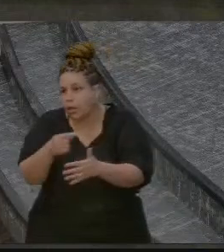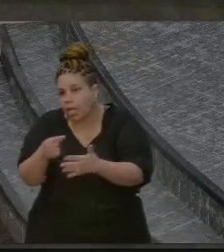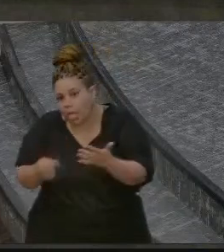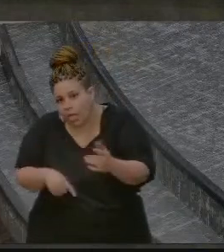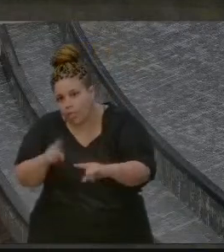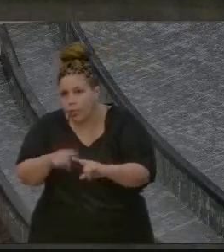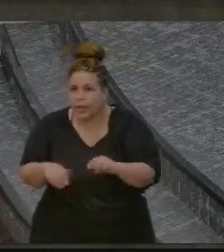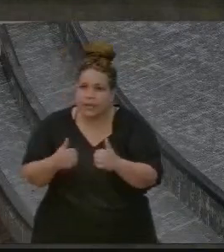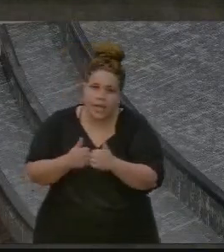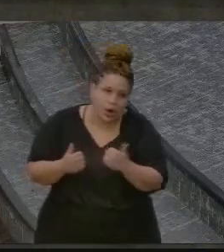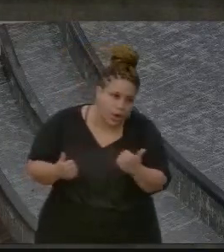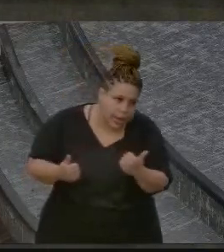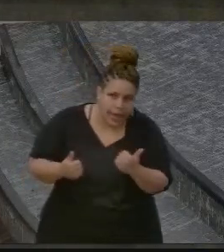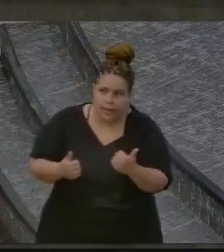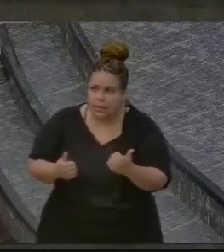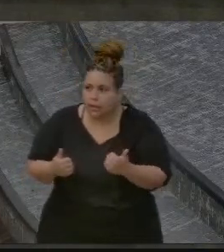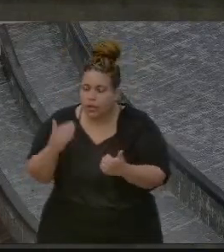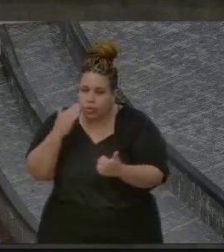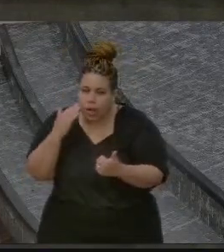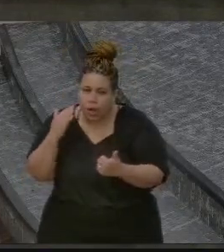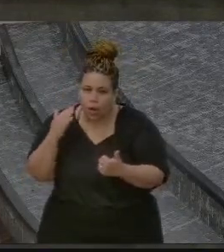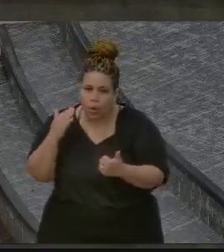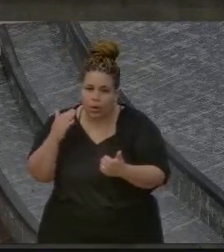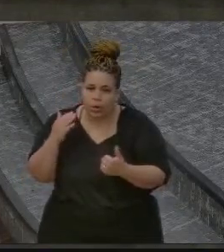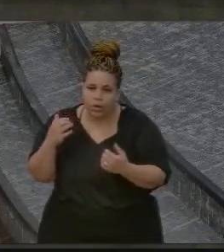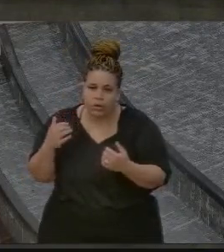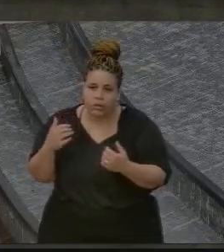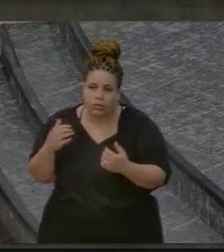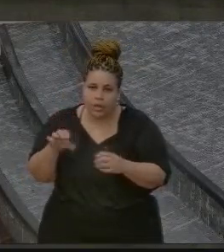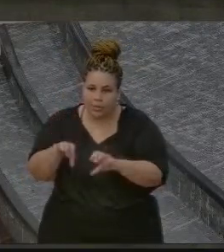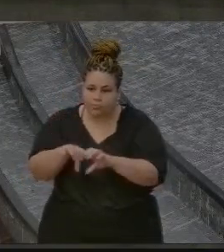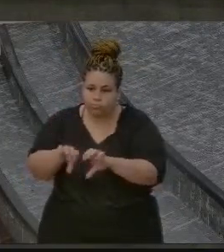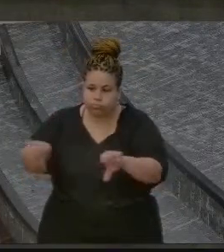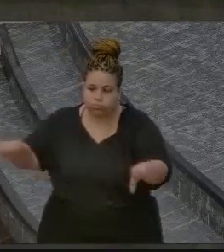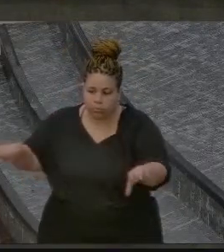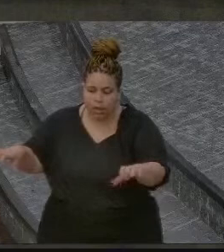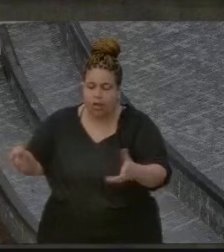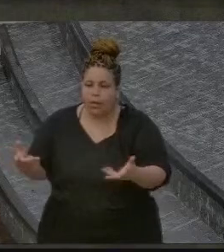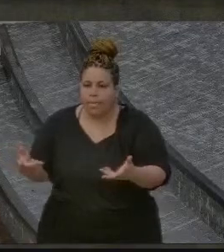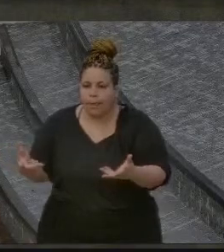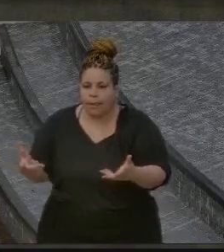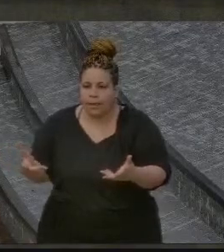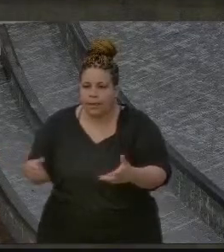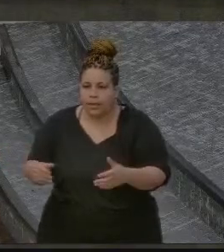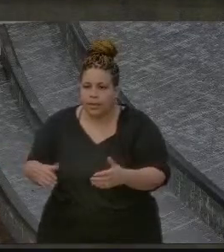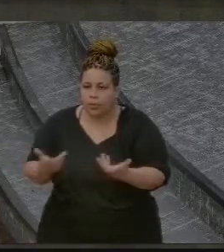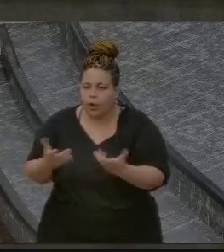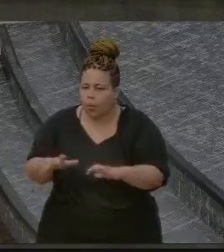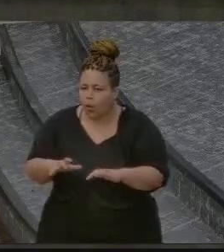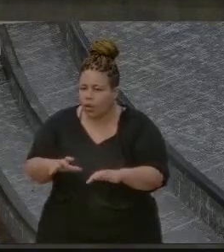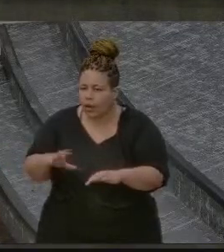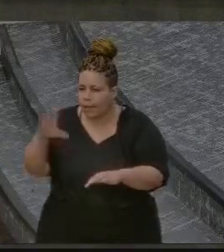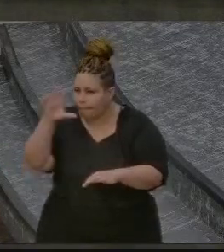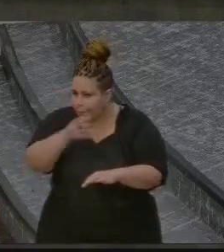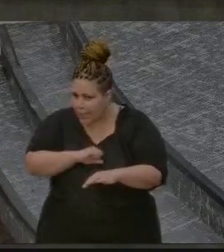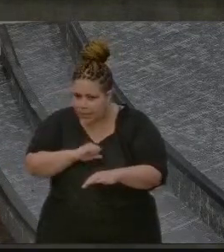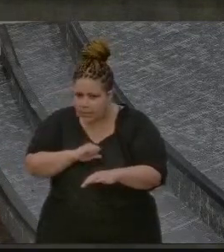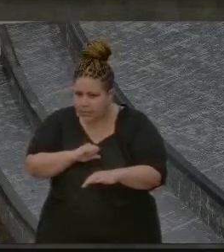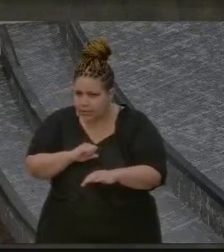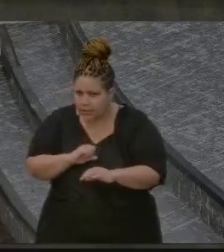segregate by, I just want to make sure that we're not missing anything or making it seem like it's only these